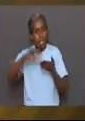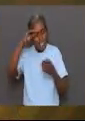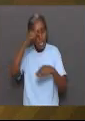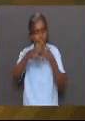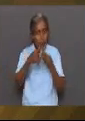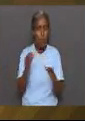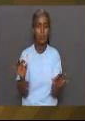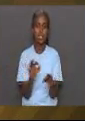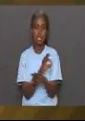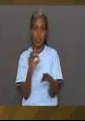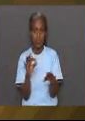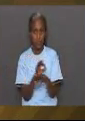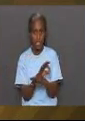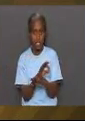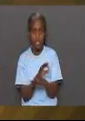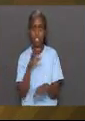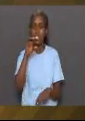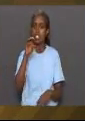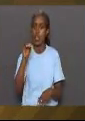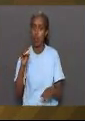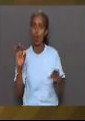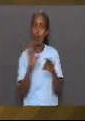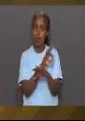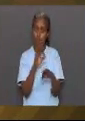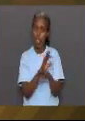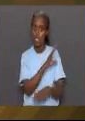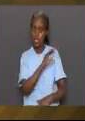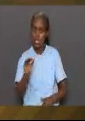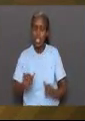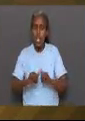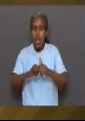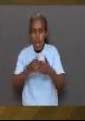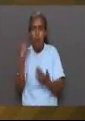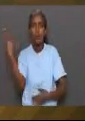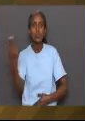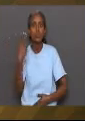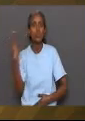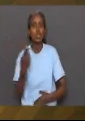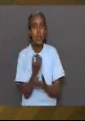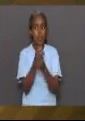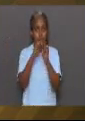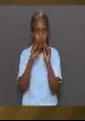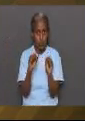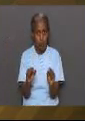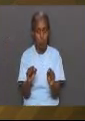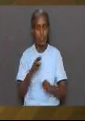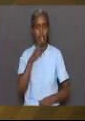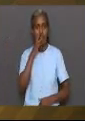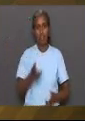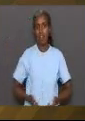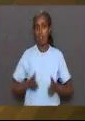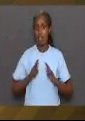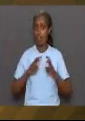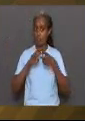the functions, the cofunctions, and how to use them to solve